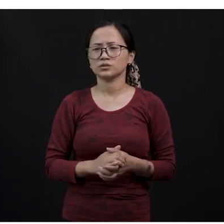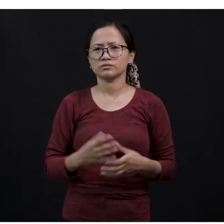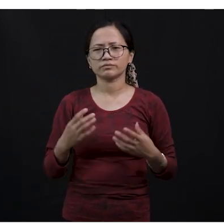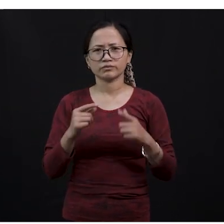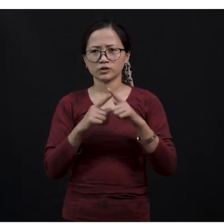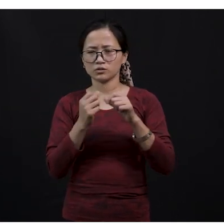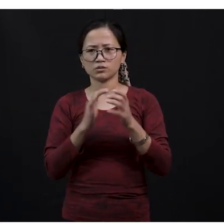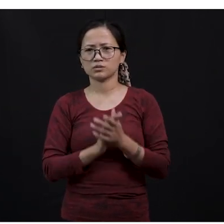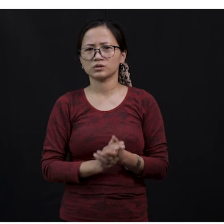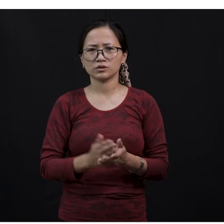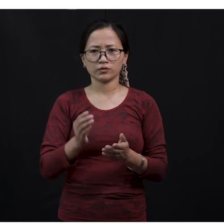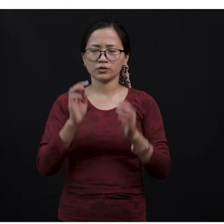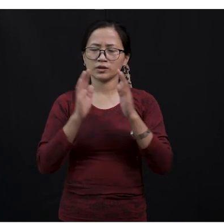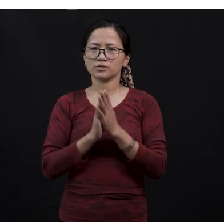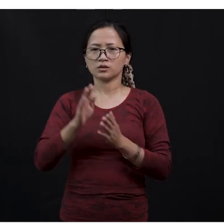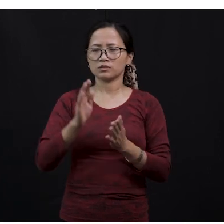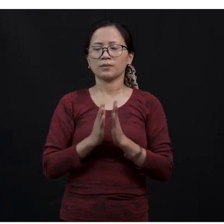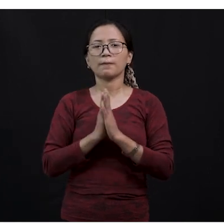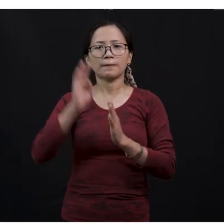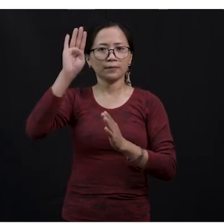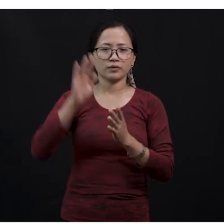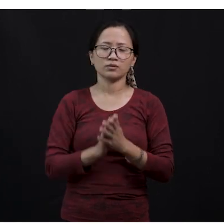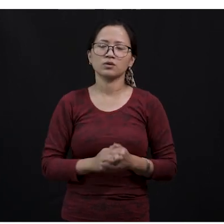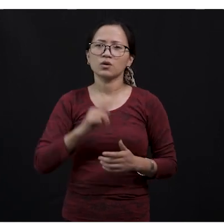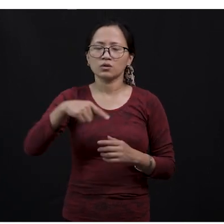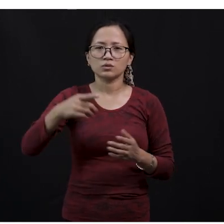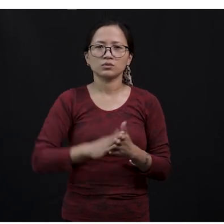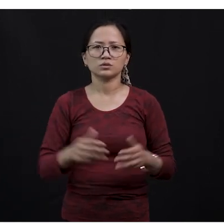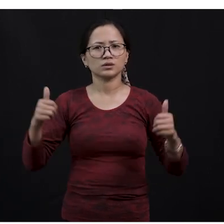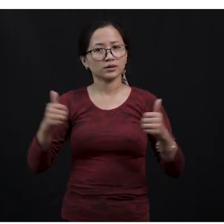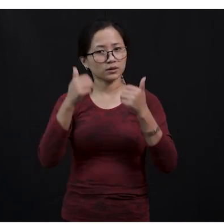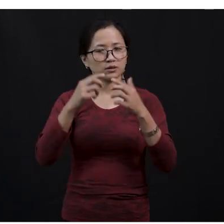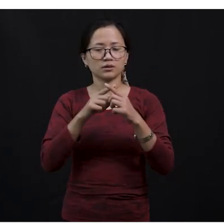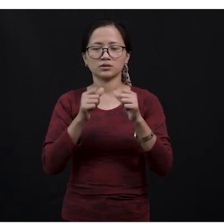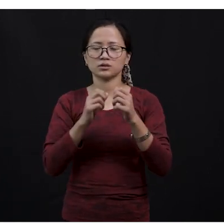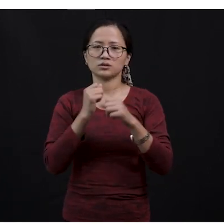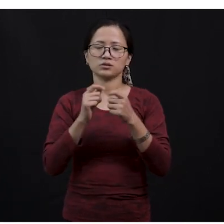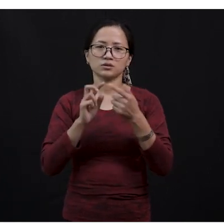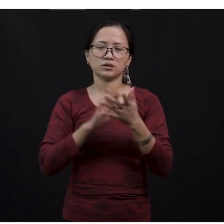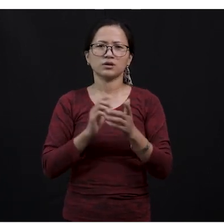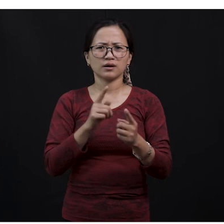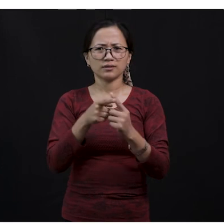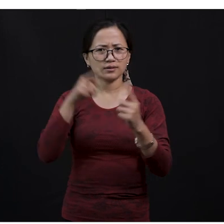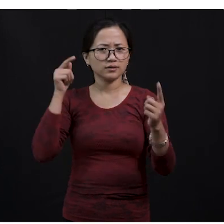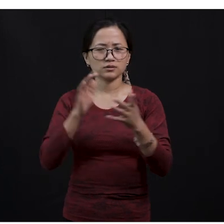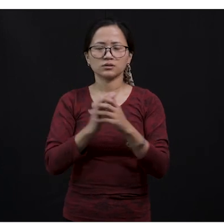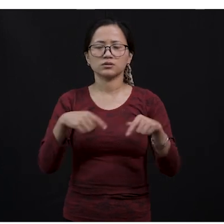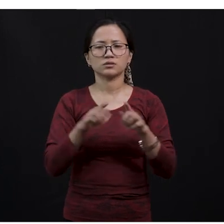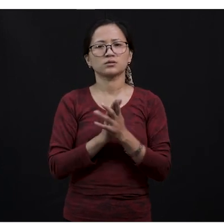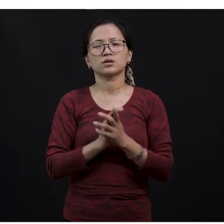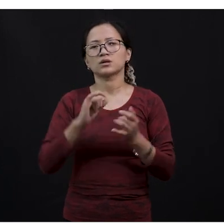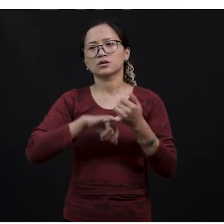tolerant of Hindus, so Hindus were always against the sultans. after every few years, there was a change